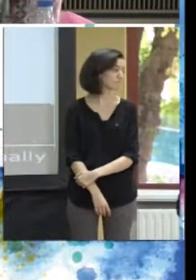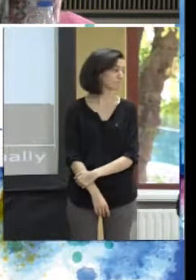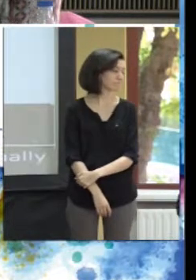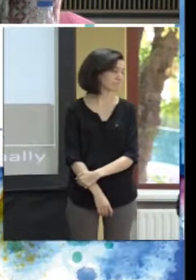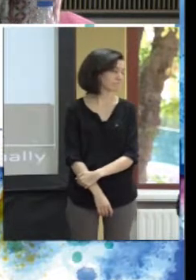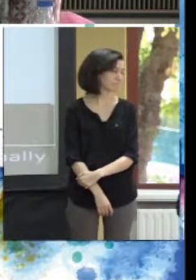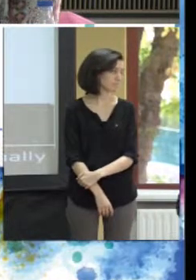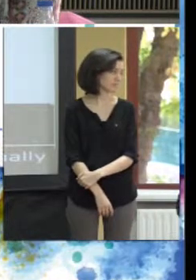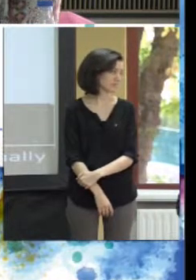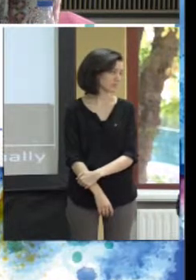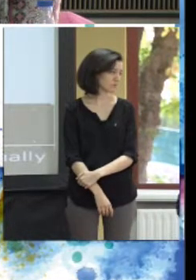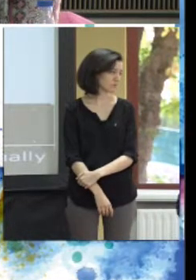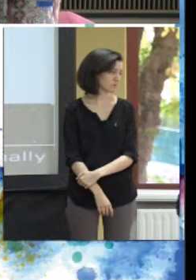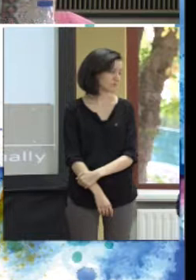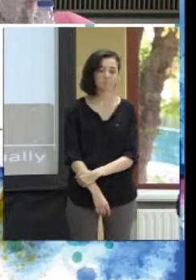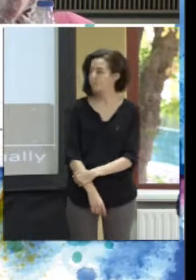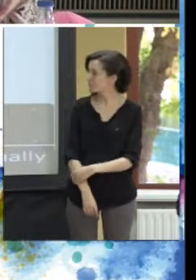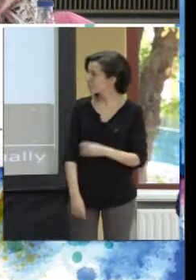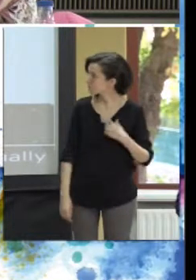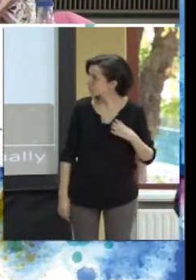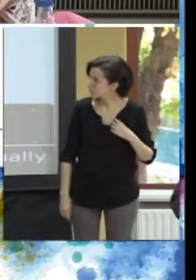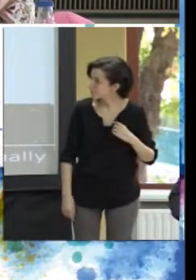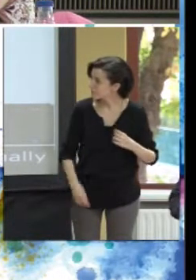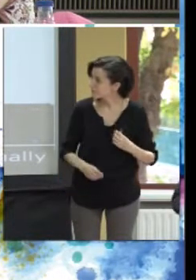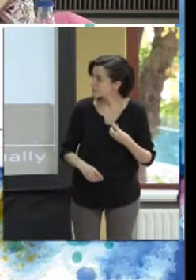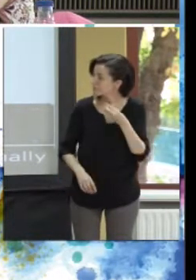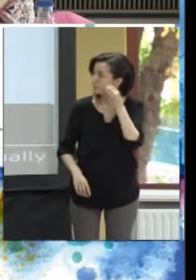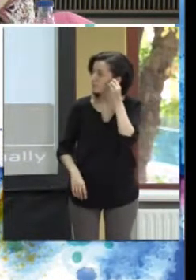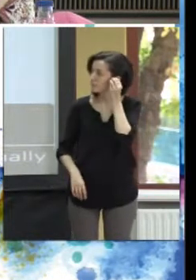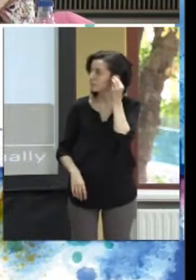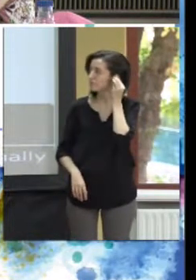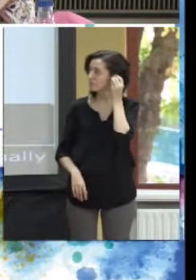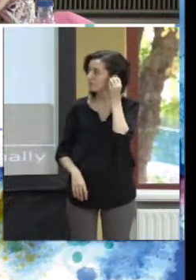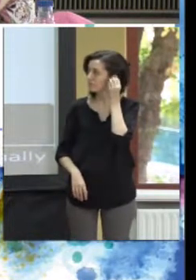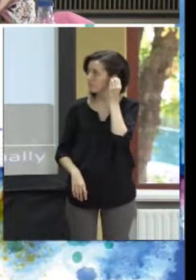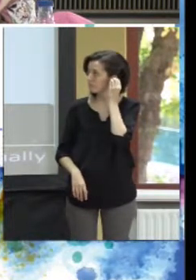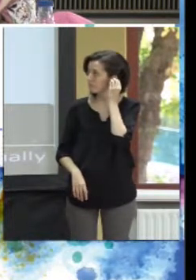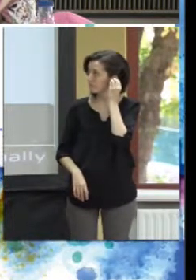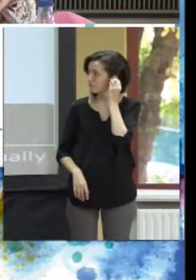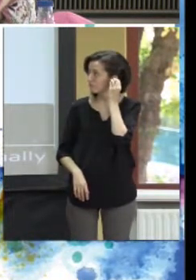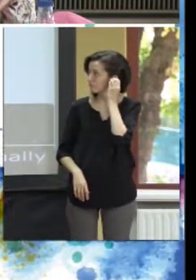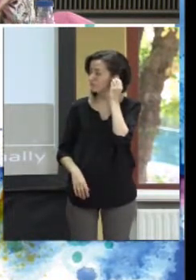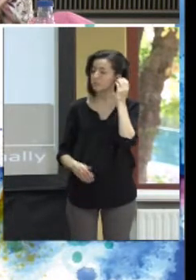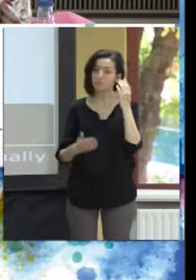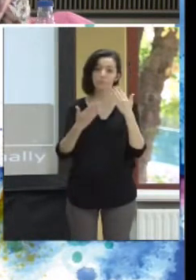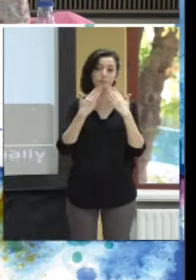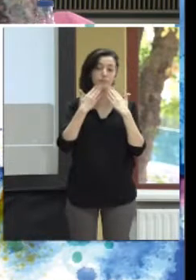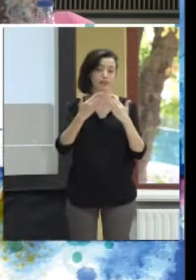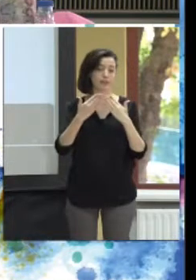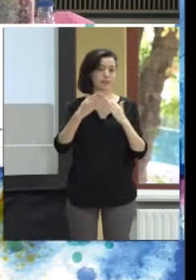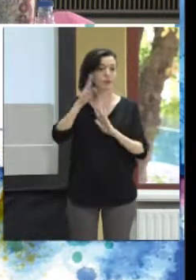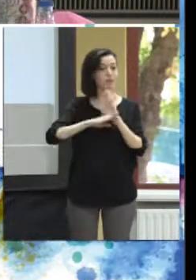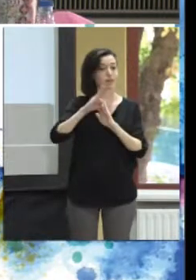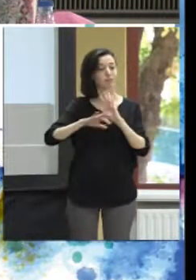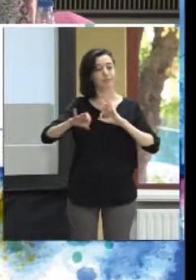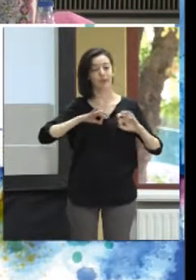Alberto, porque hoy va a ir al Teatro Real. Alberto is going to the Royal Theatre. Thanks to the Teatro Real